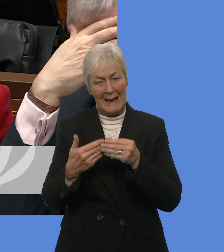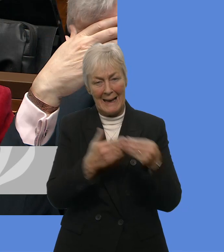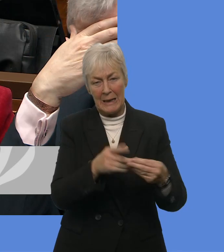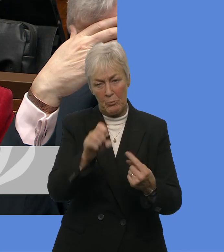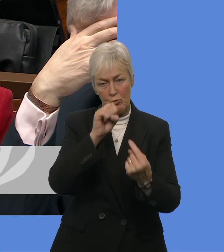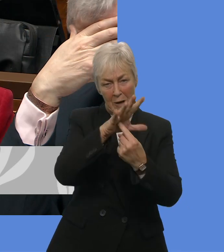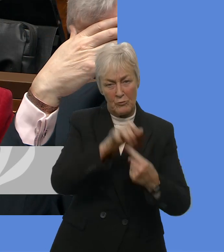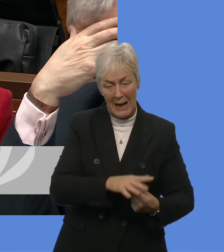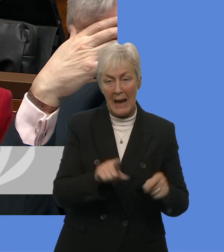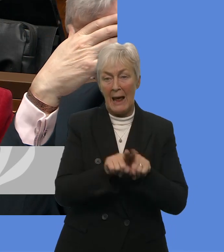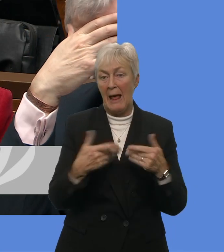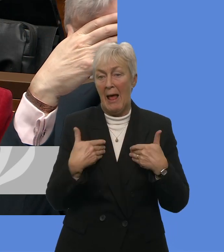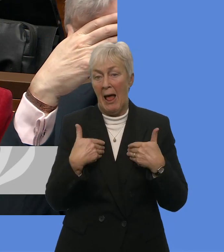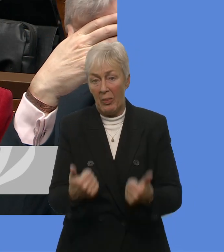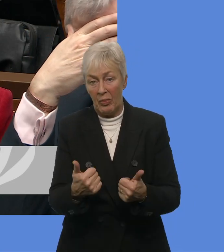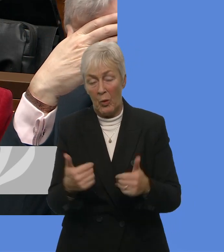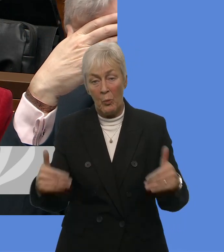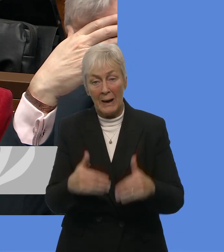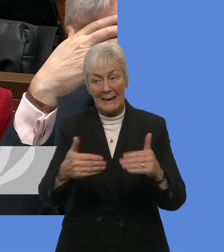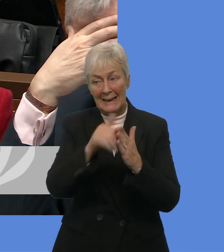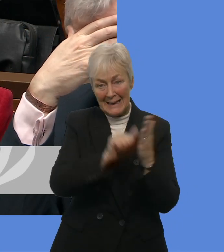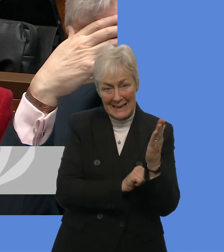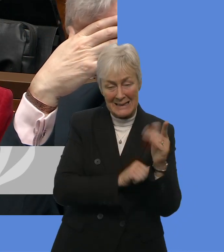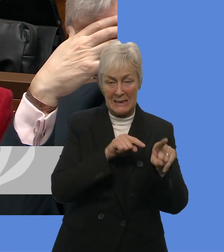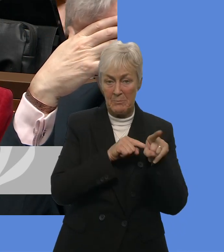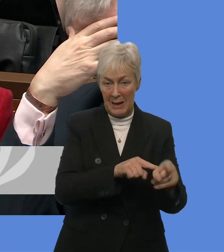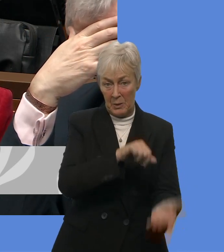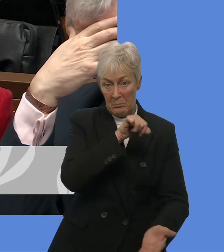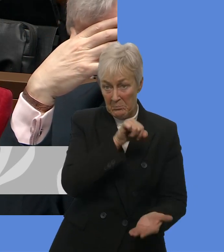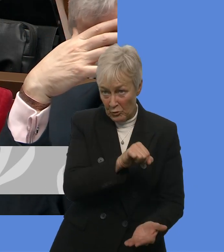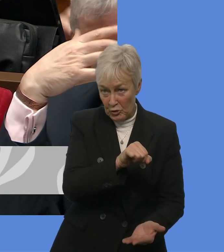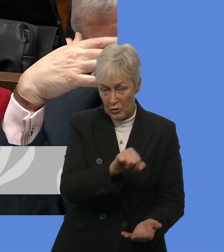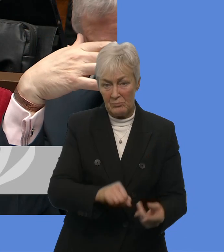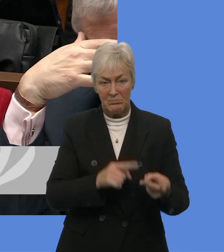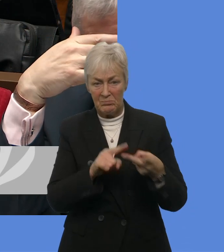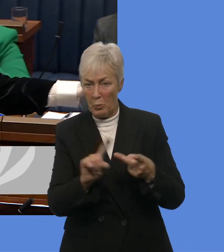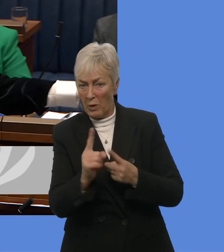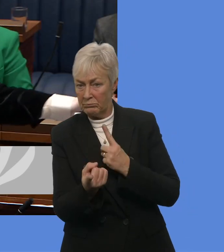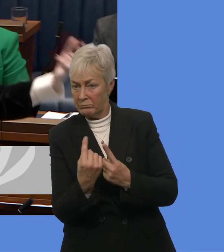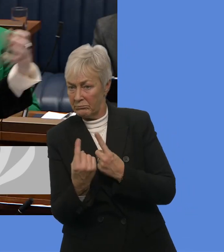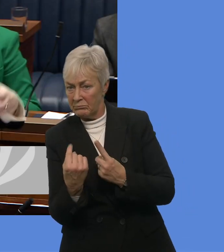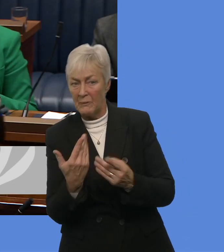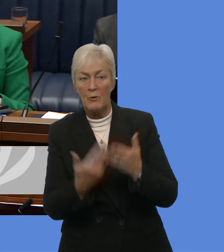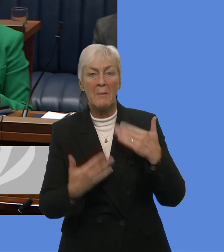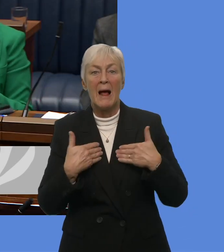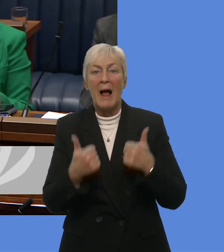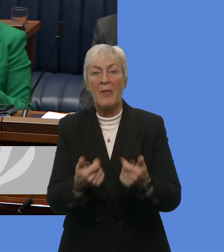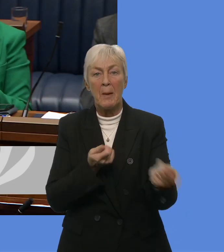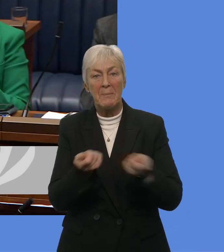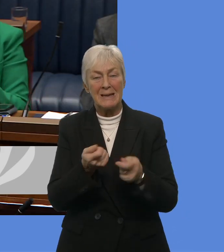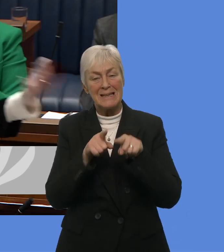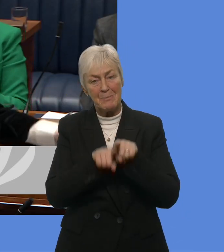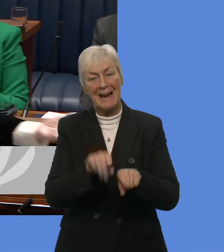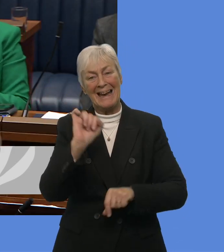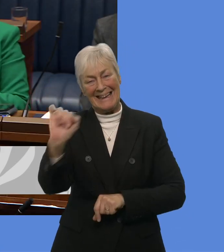example, on health waiting lists, that will depend on the budget that is received and then what will come back from the Health Minister in terms of the specific